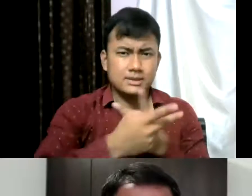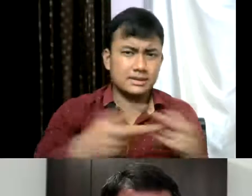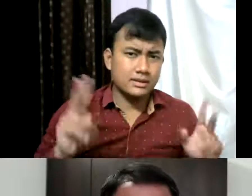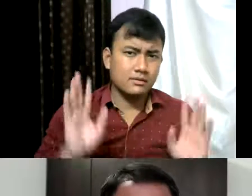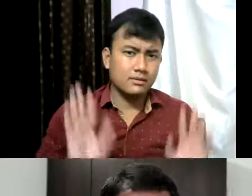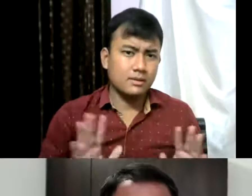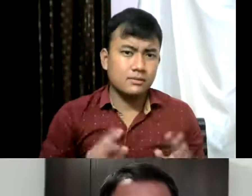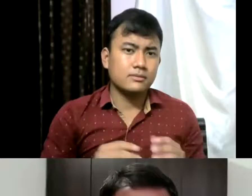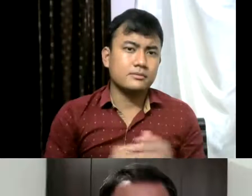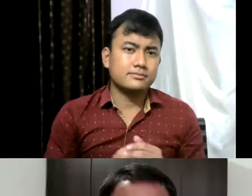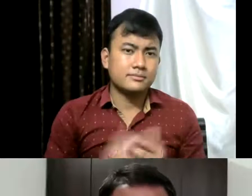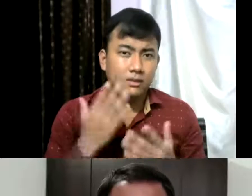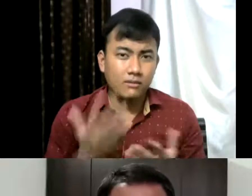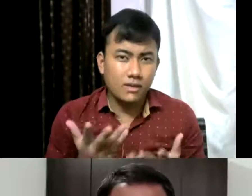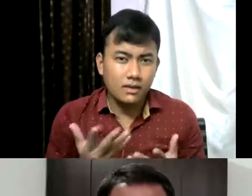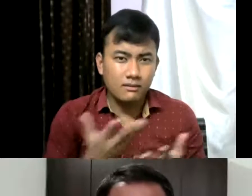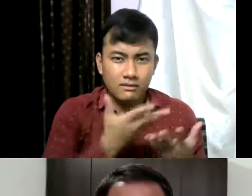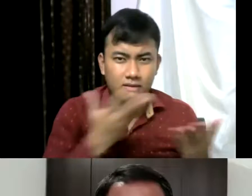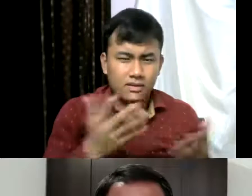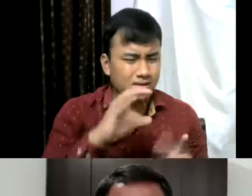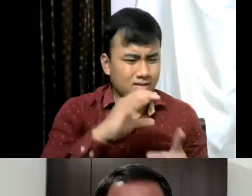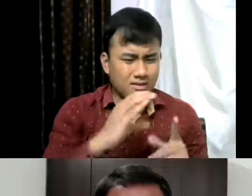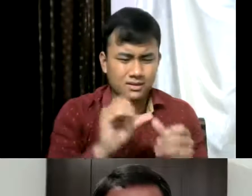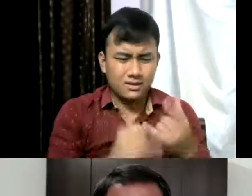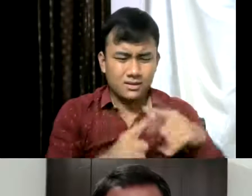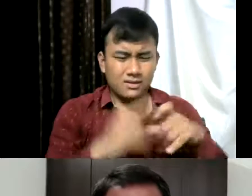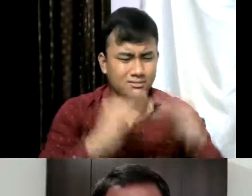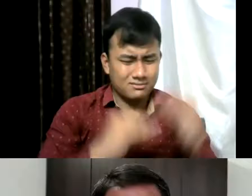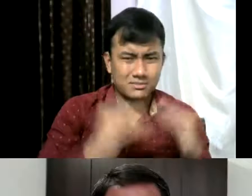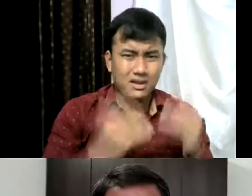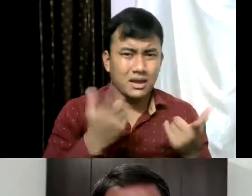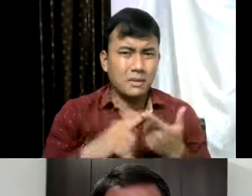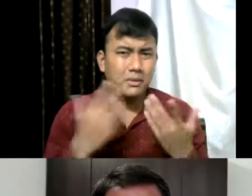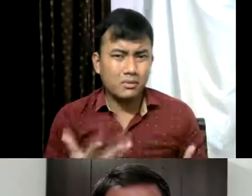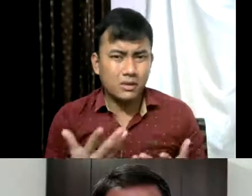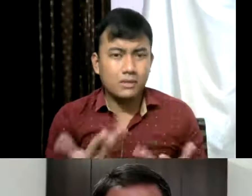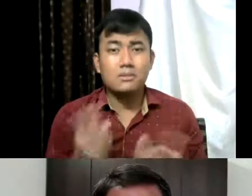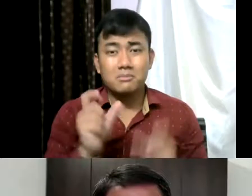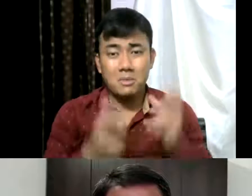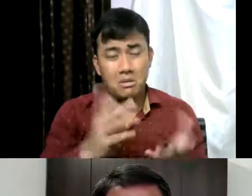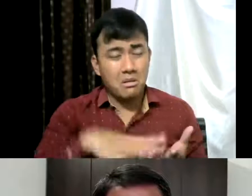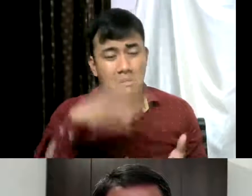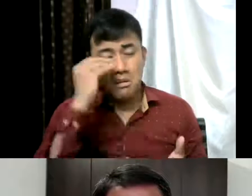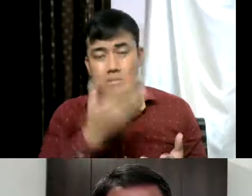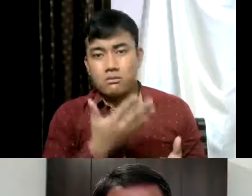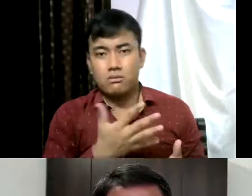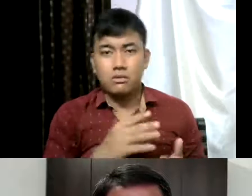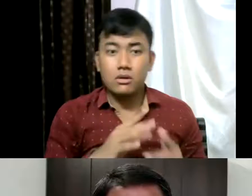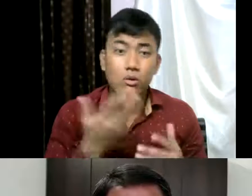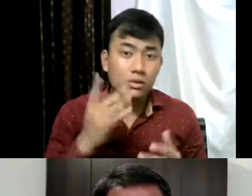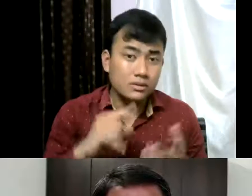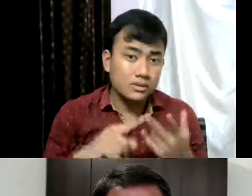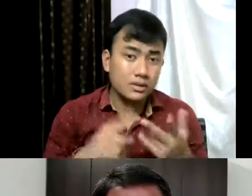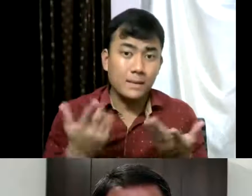kind of lobbying, why this kind of caste violation should not be there, because you do not want to acknowledge it. Another thing, because the marriage question was